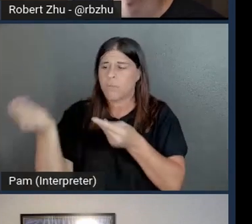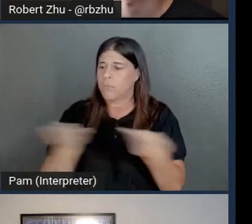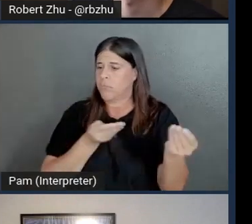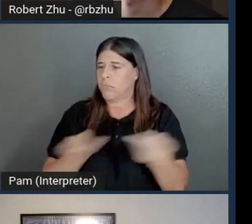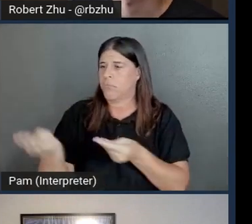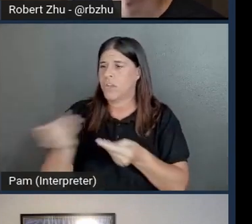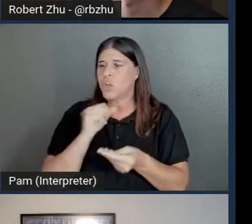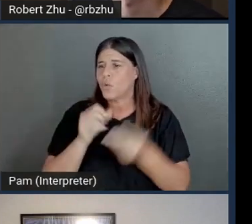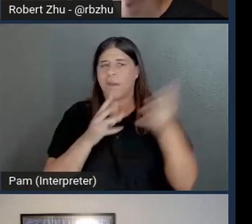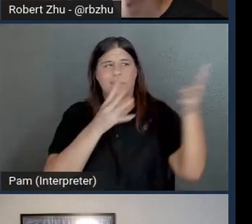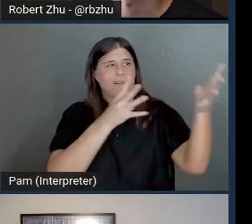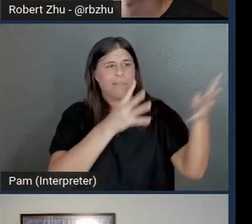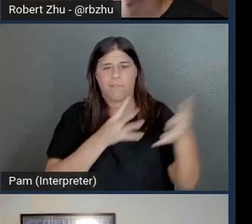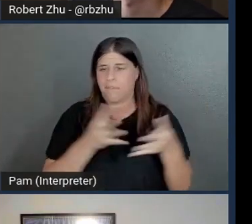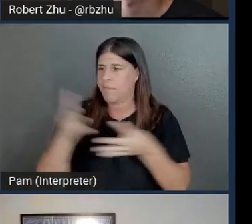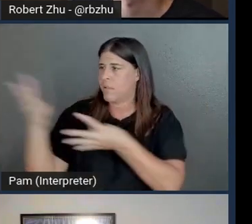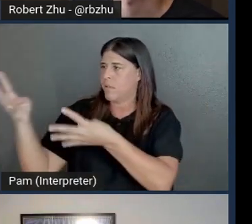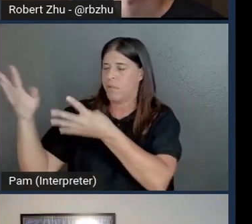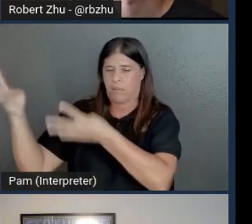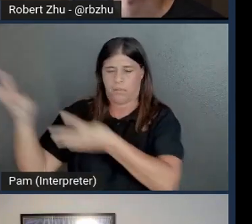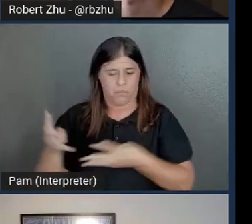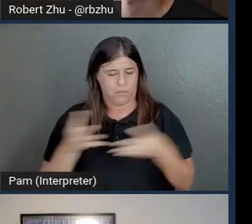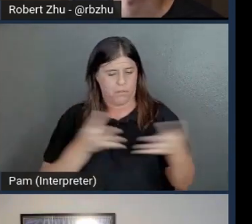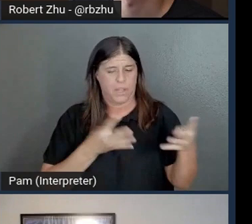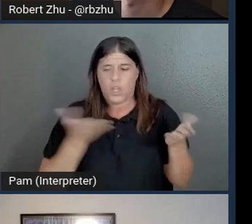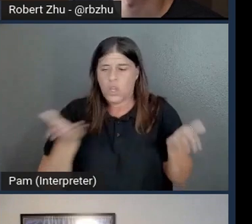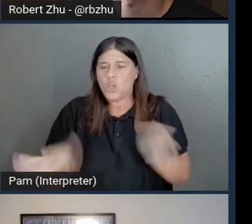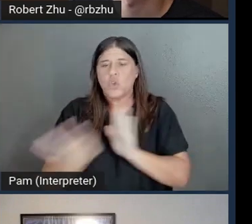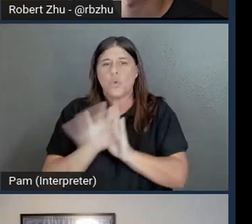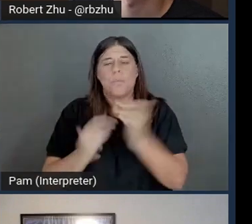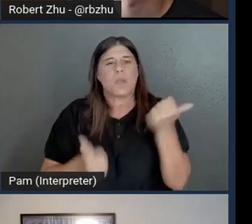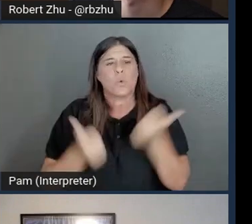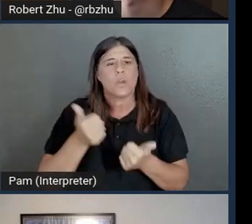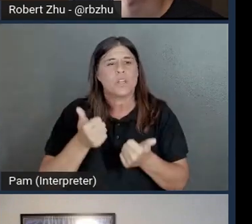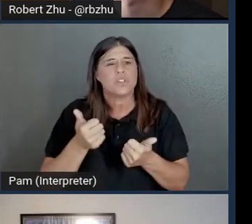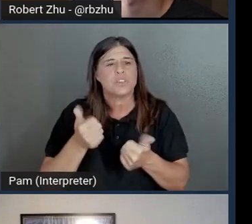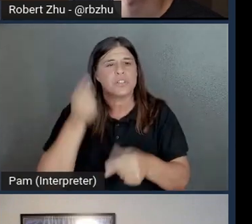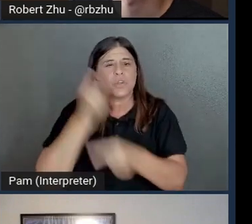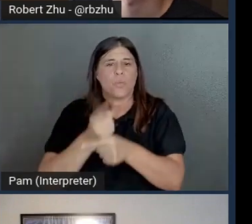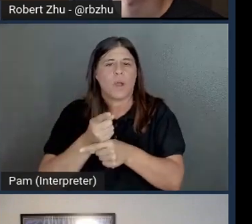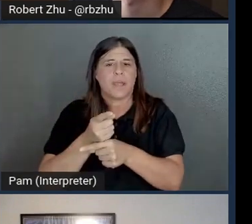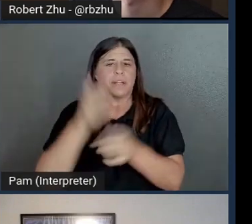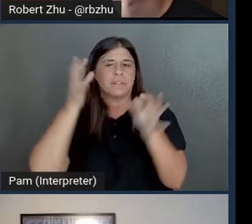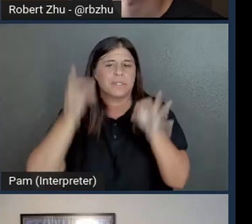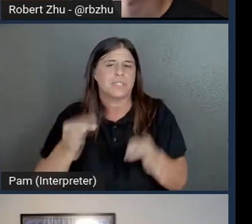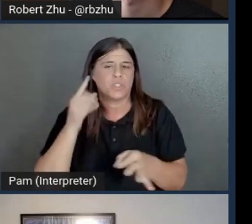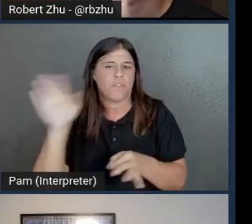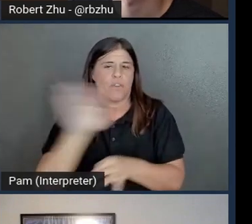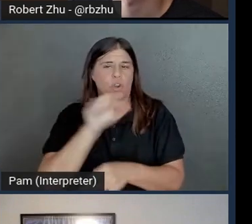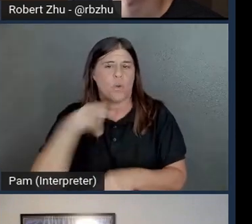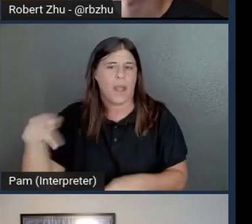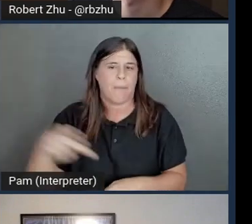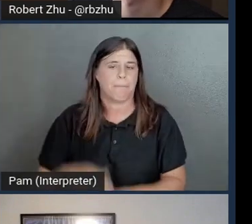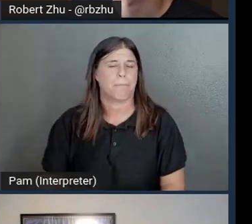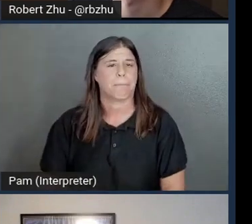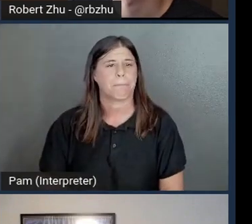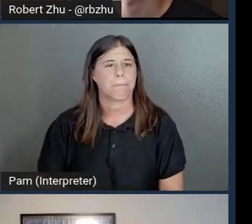databases. You don't have to do all that. You can do that inside the single thing and pick and choose the right choice for your application.